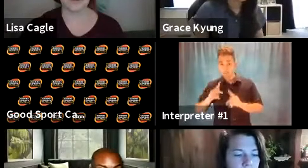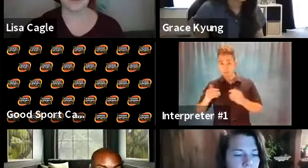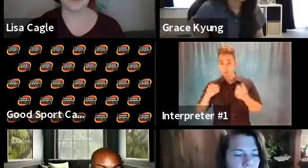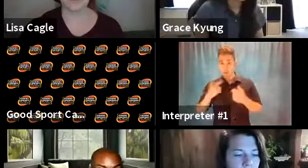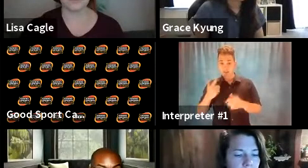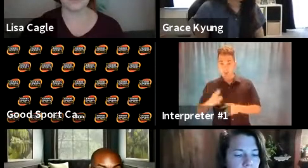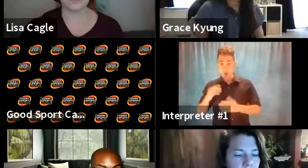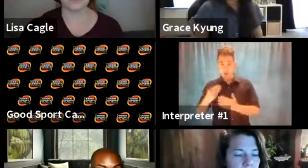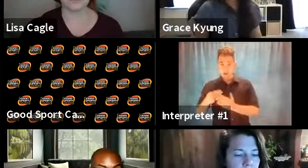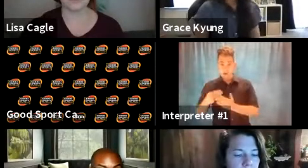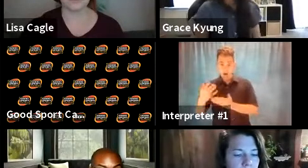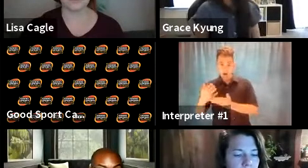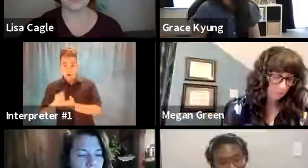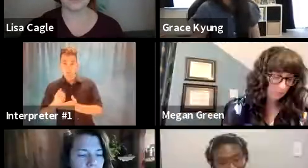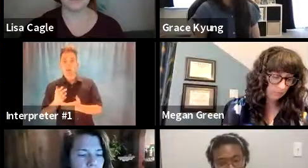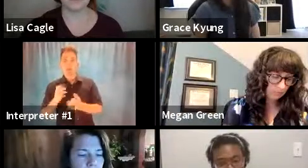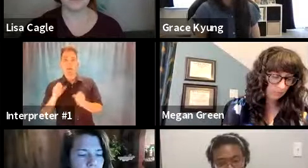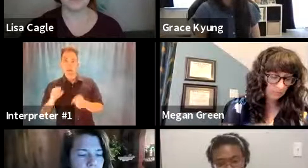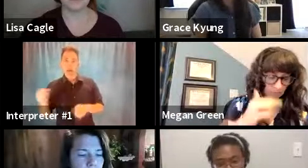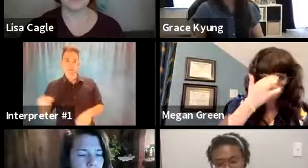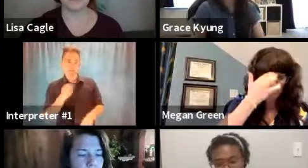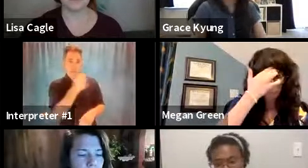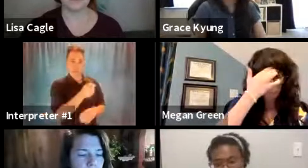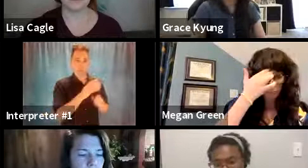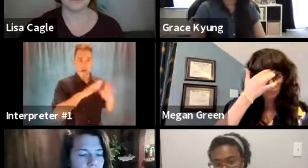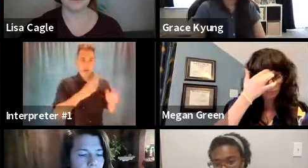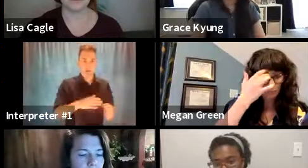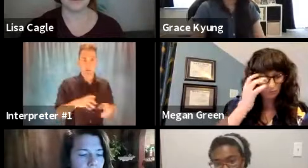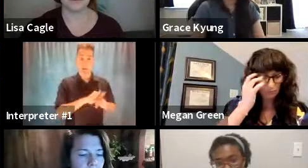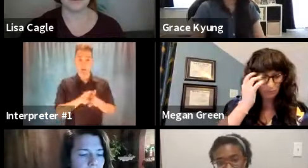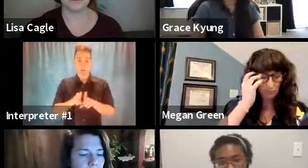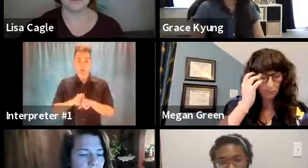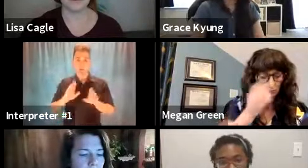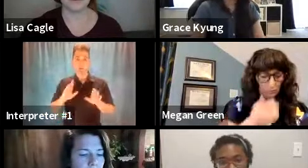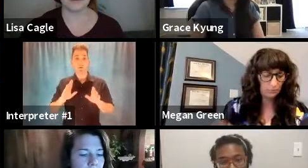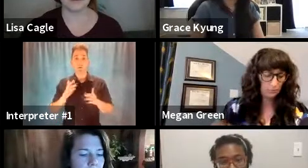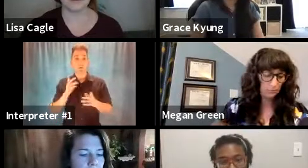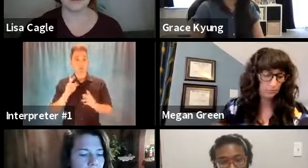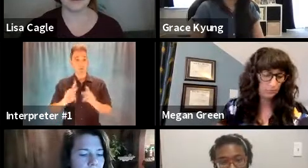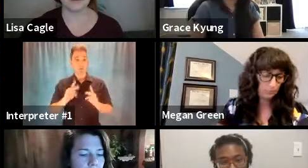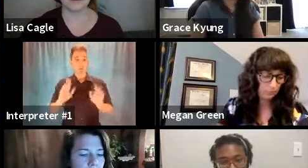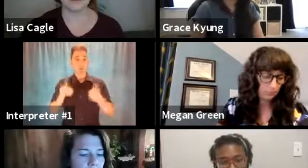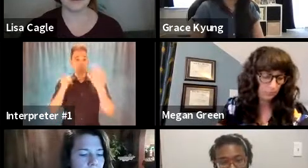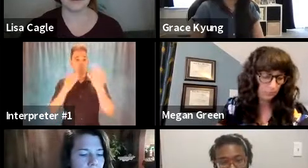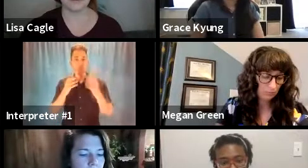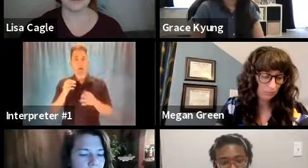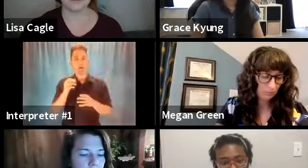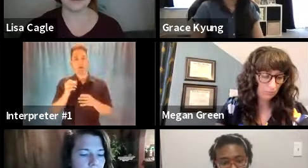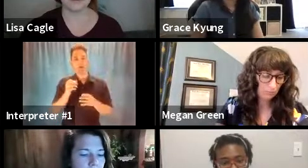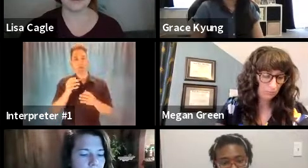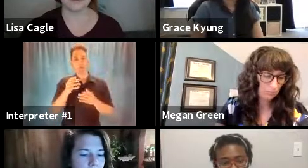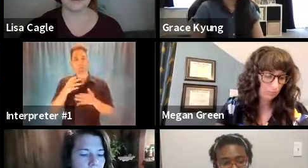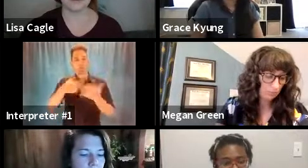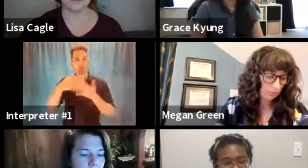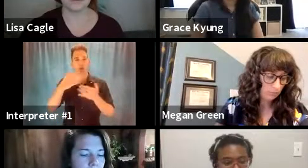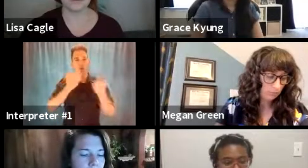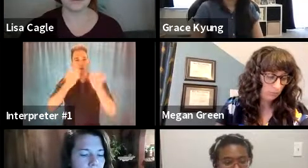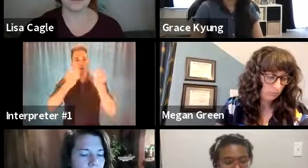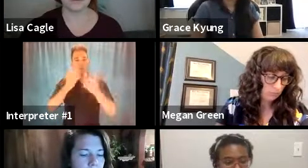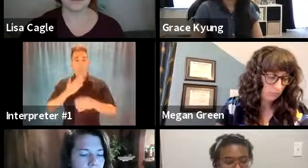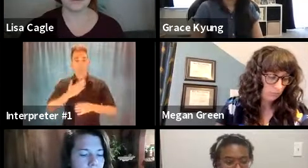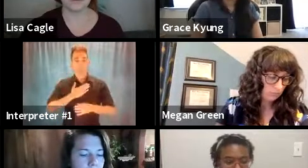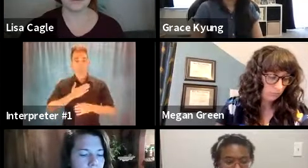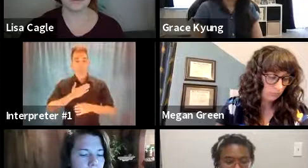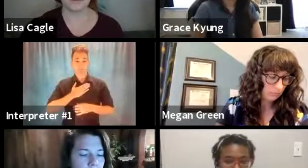are available particularly to organizations providing social service. My appeal is really not for this level